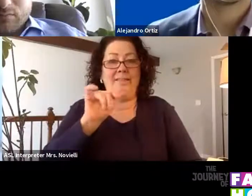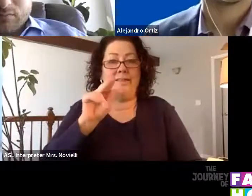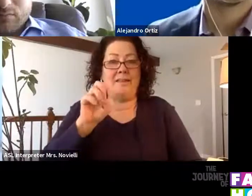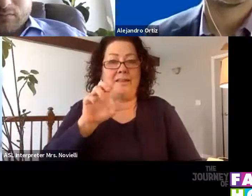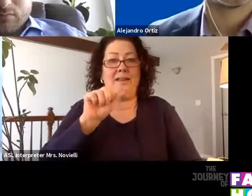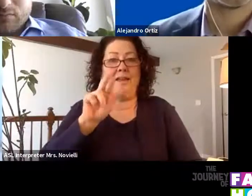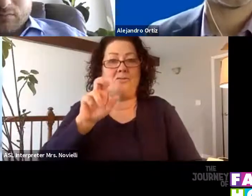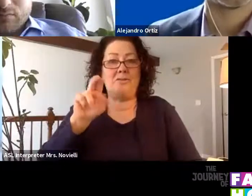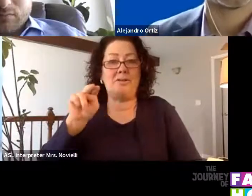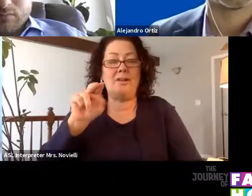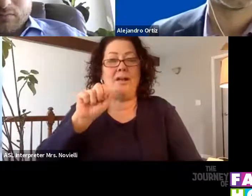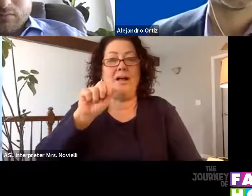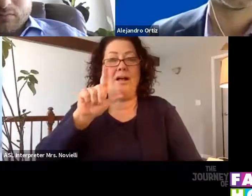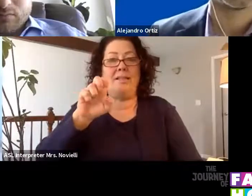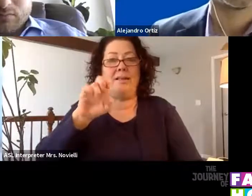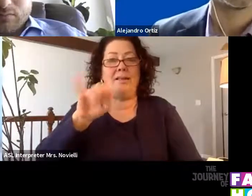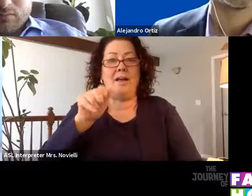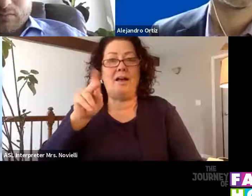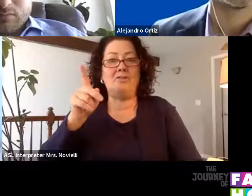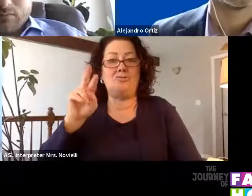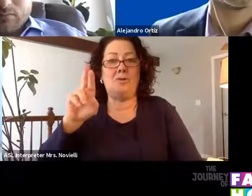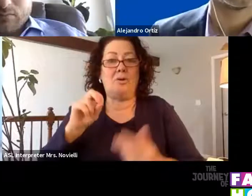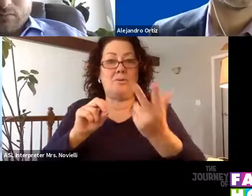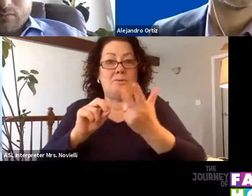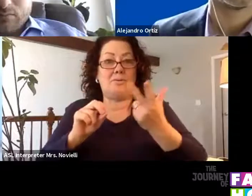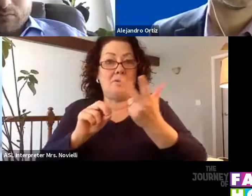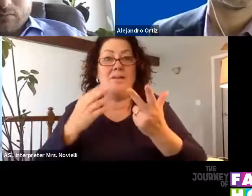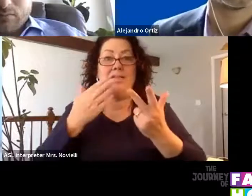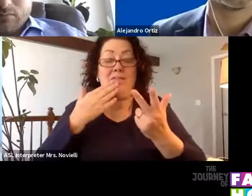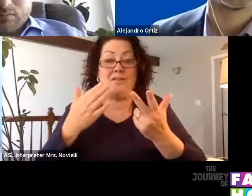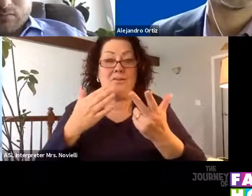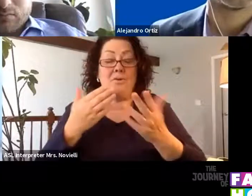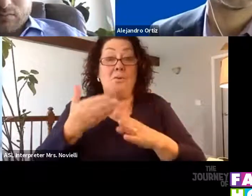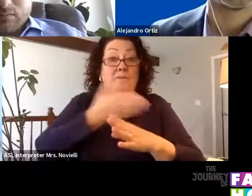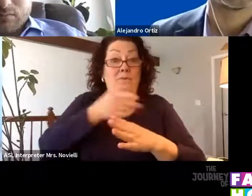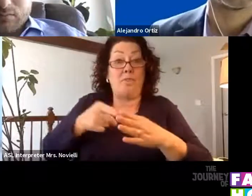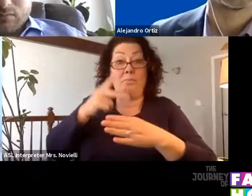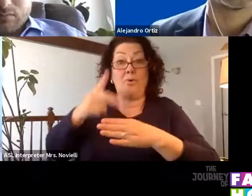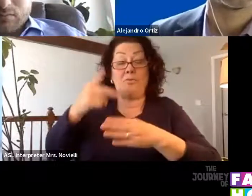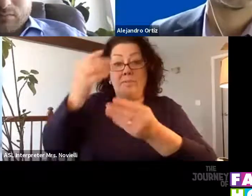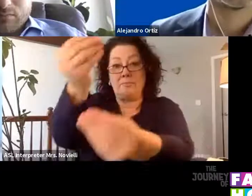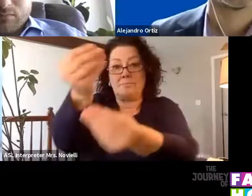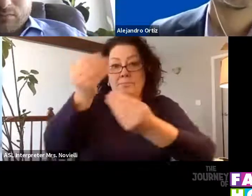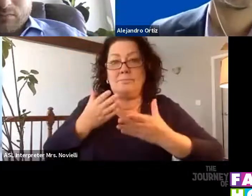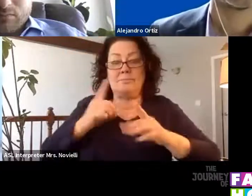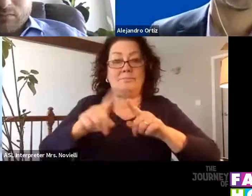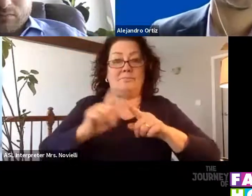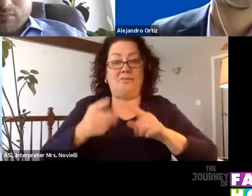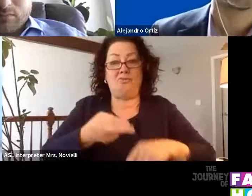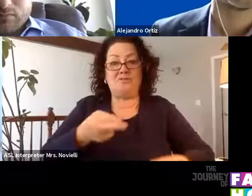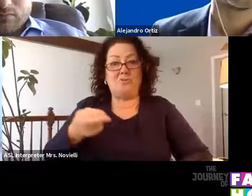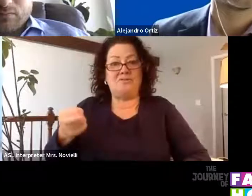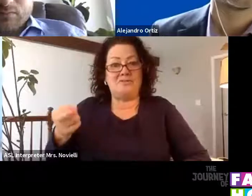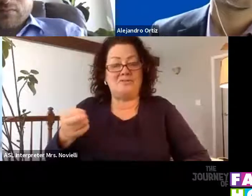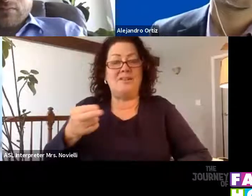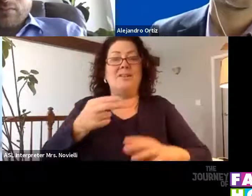and Alejandro, because they also did share with us in advance of this program an array of resources and